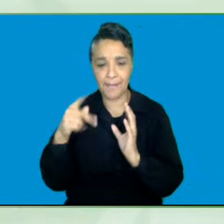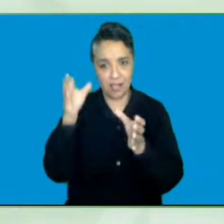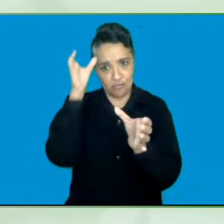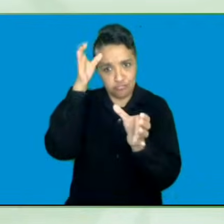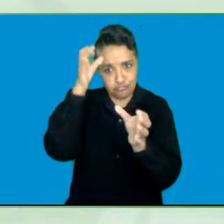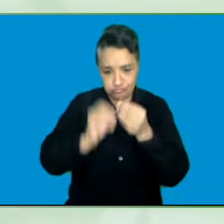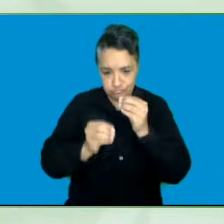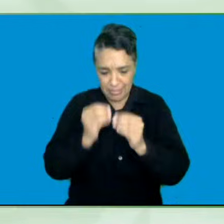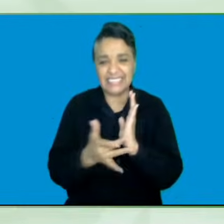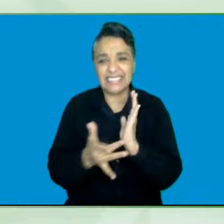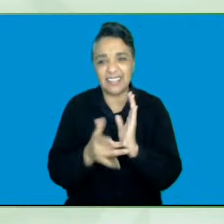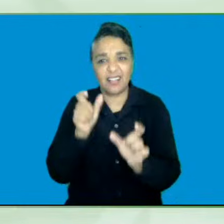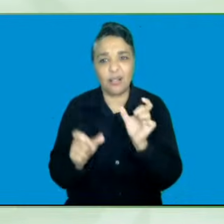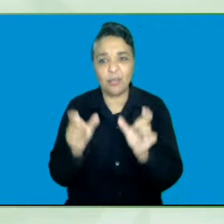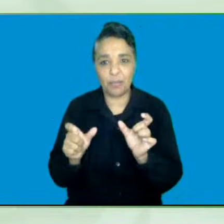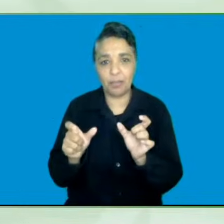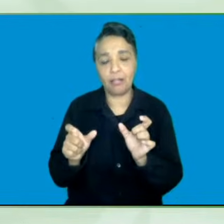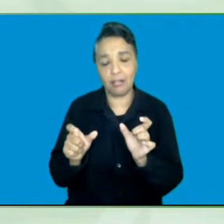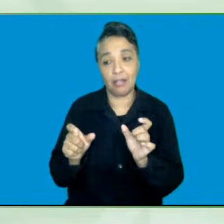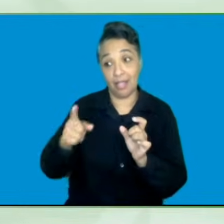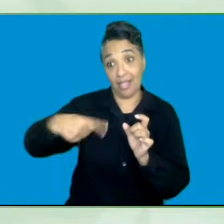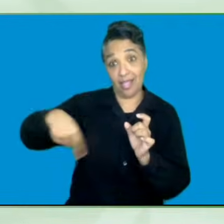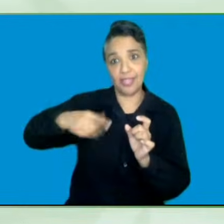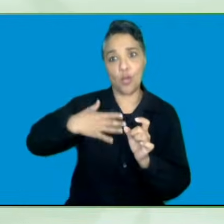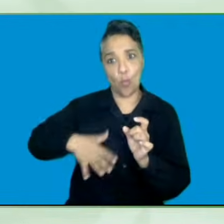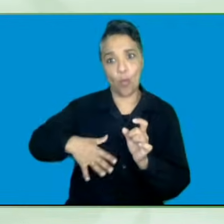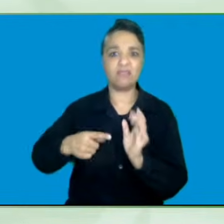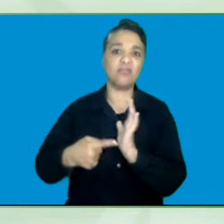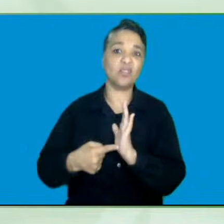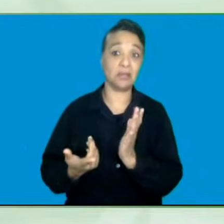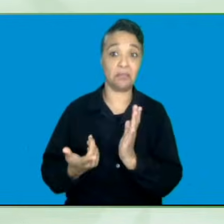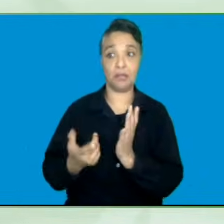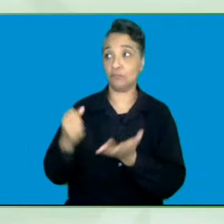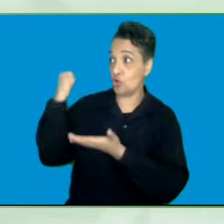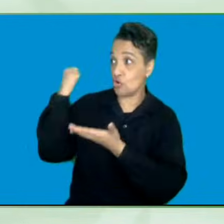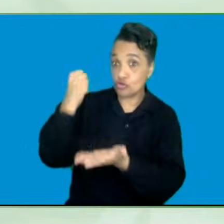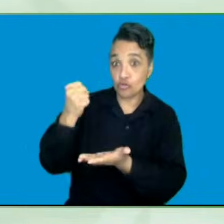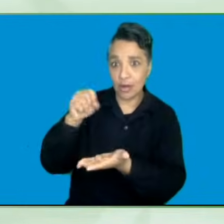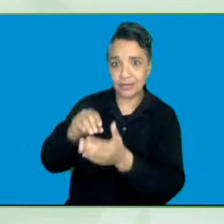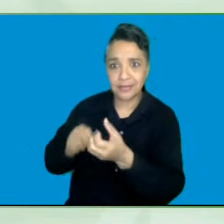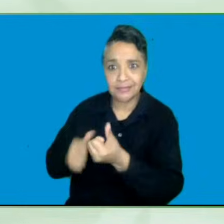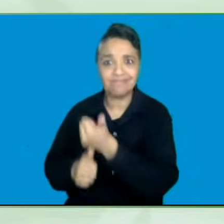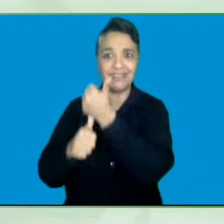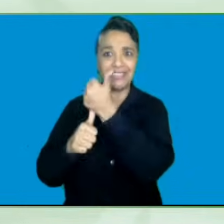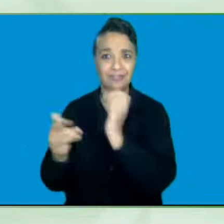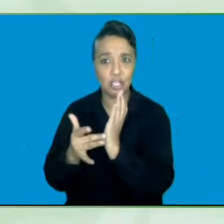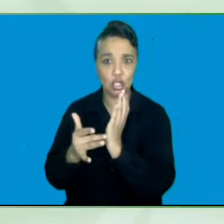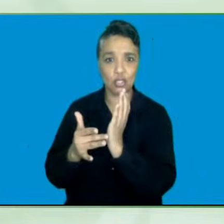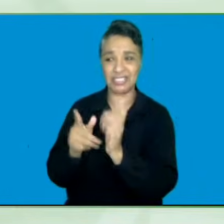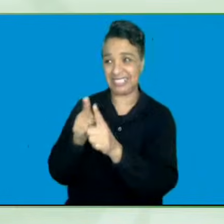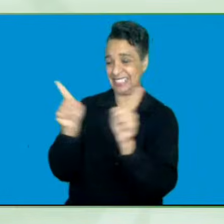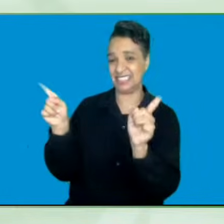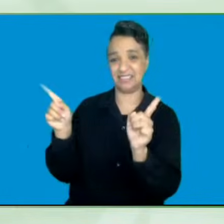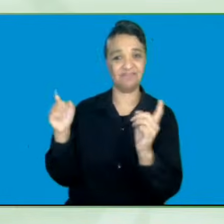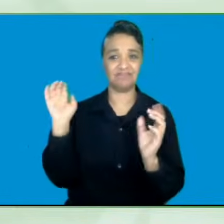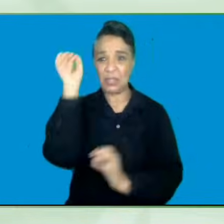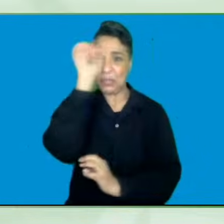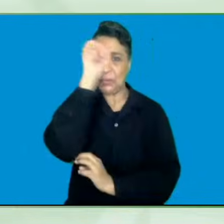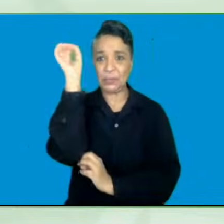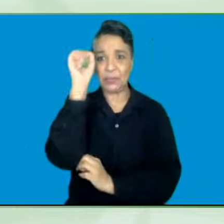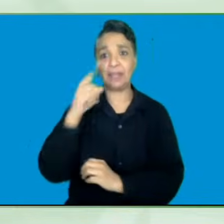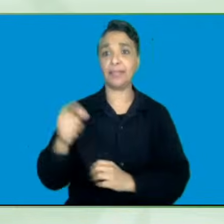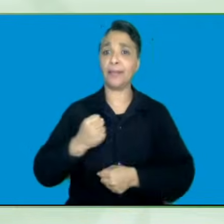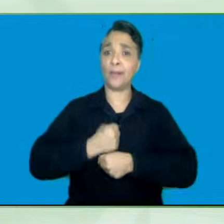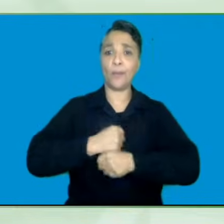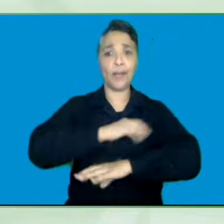people providing access to grants to assistive technologies, are often working in desk-based jobs,